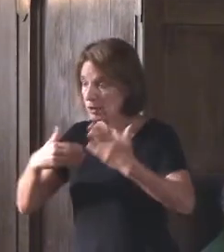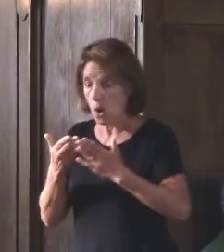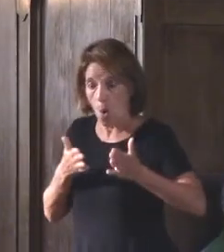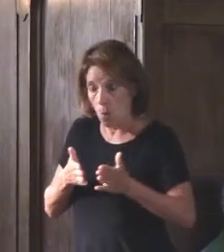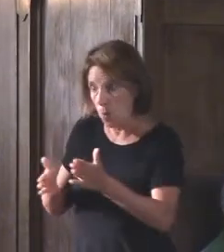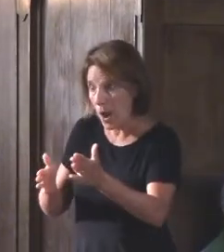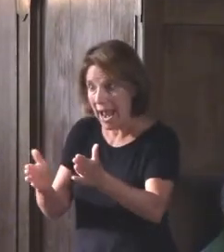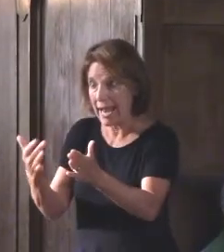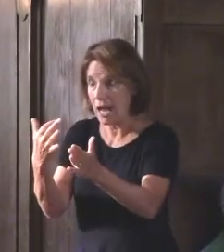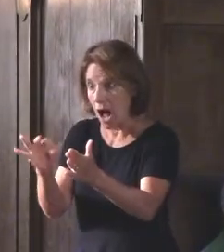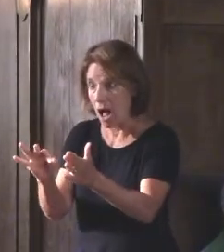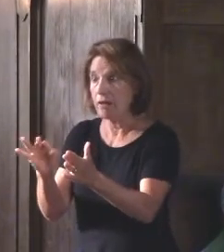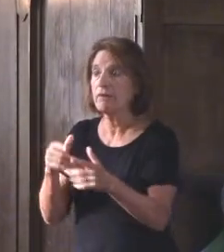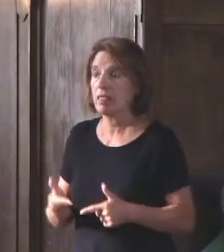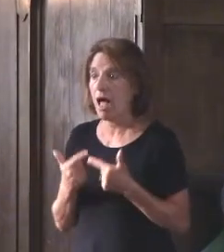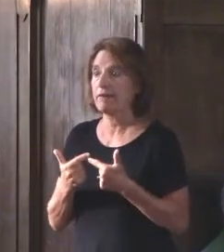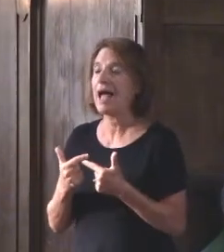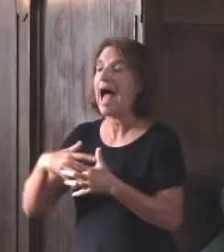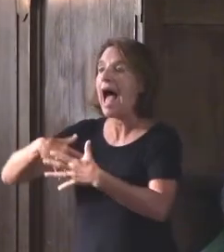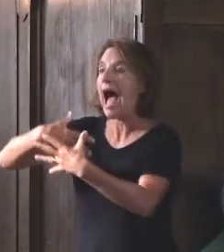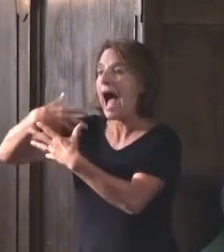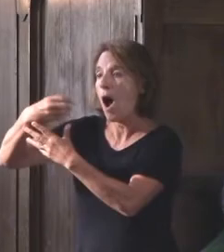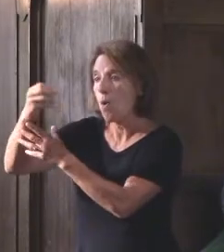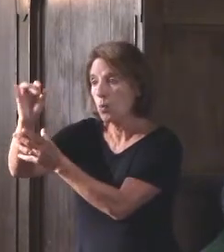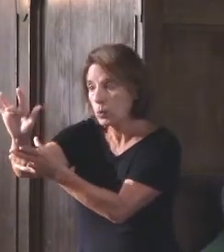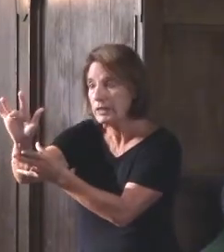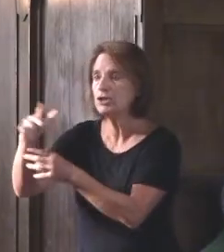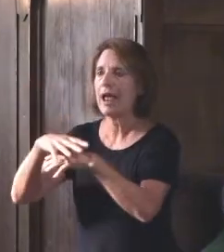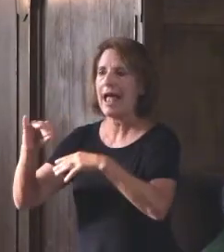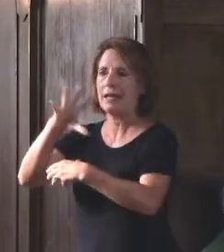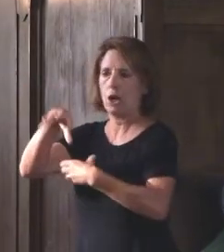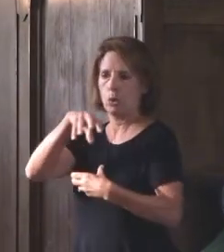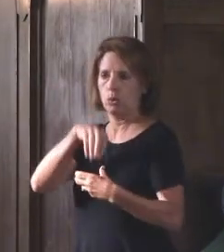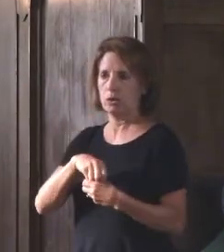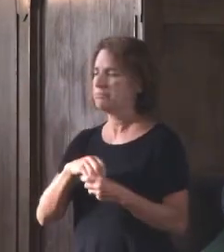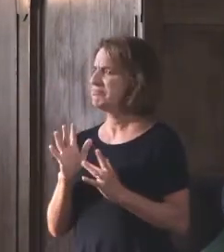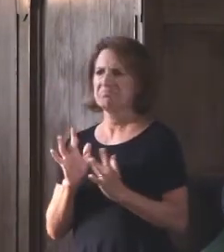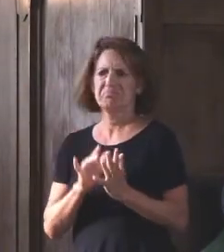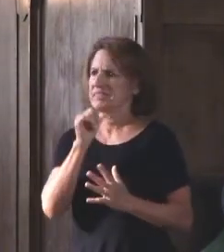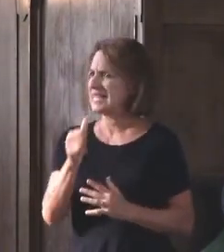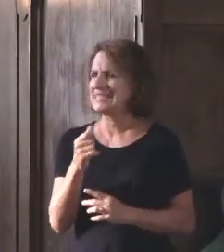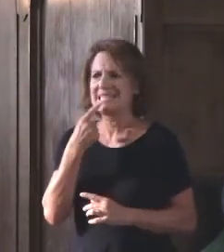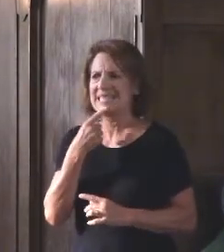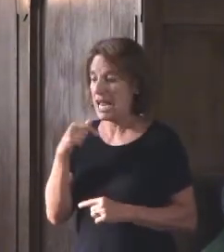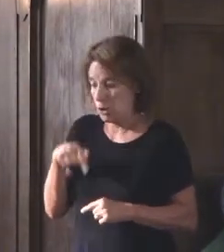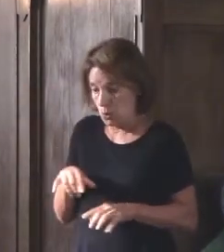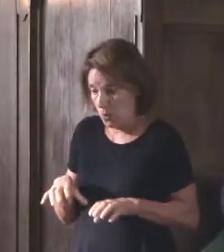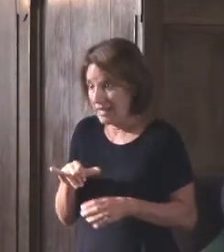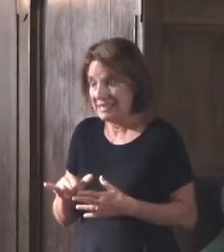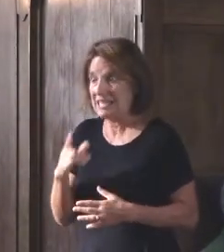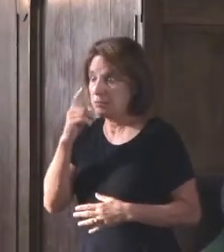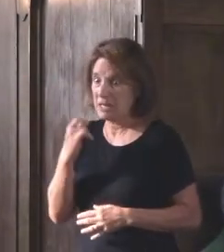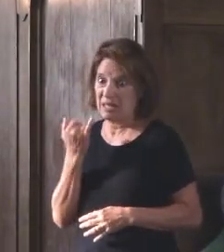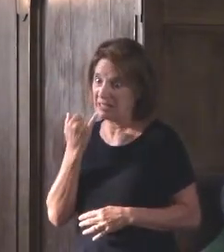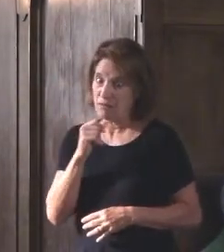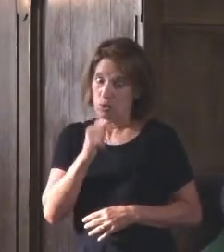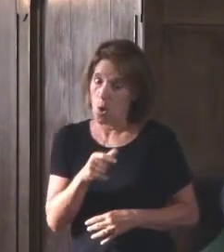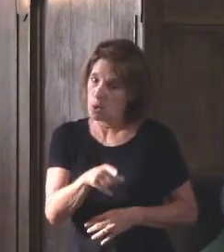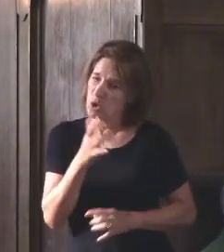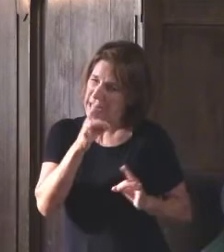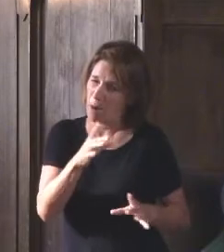outreach and inclusion. And notice Jesus doesn't say, do these things because if you don't, you're a terrible